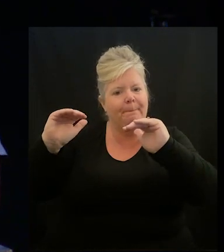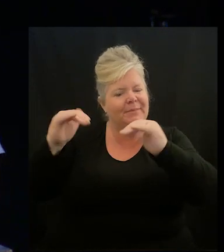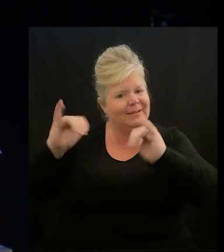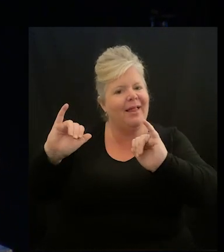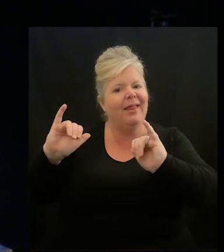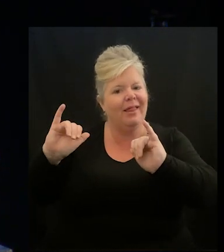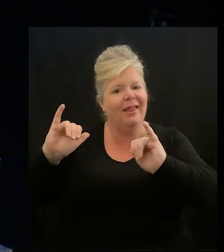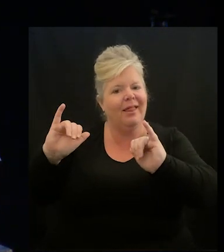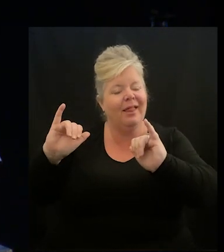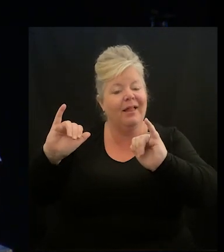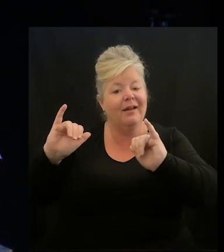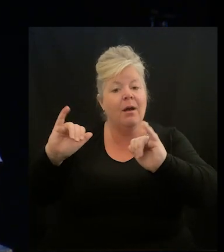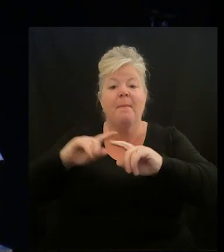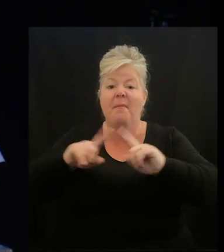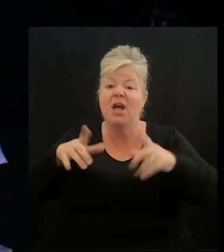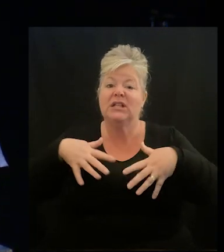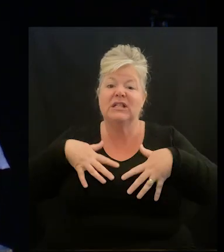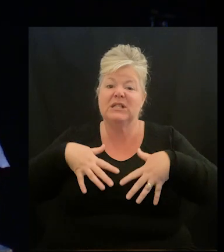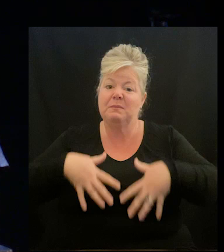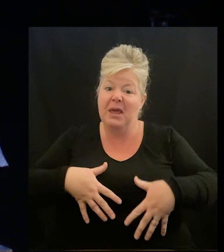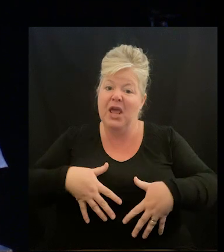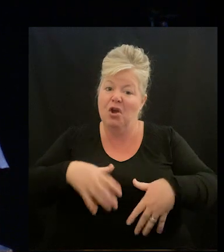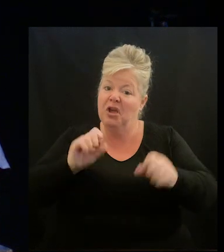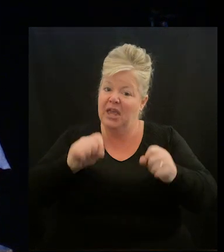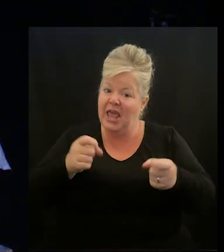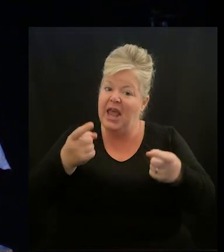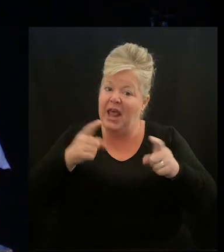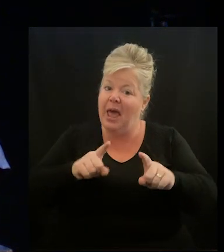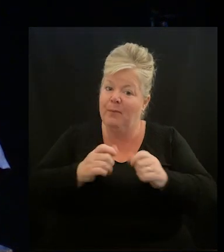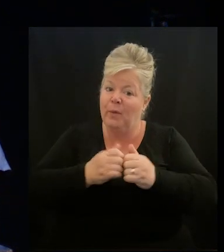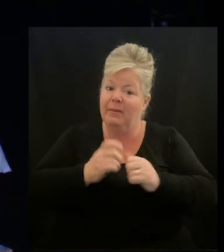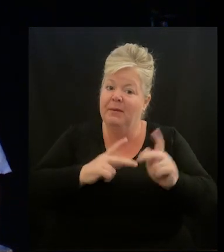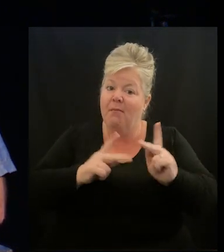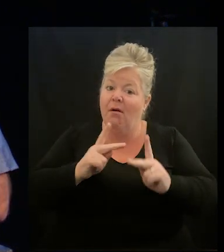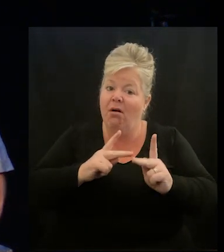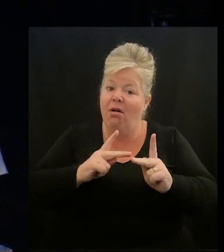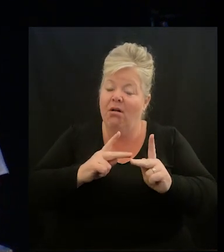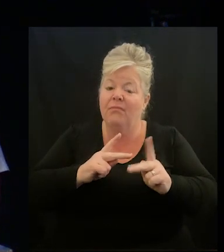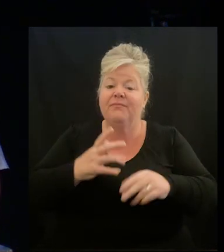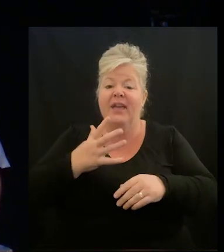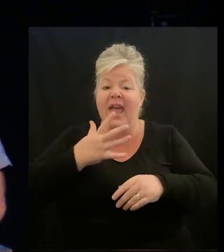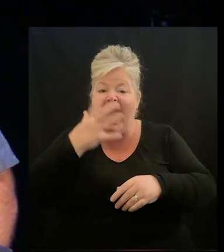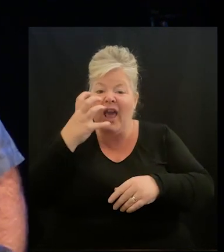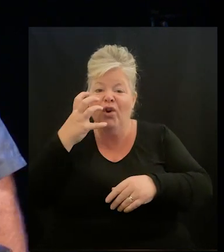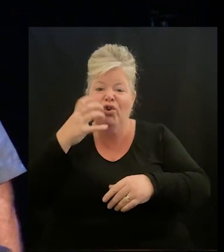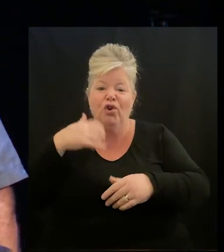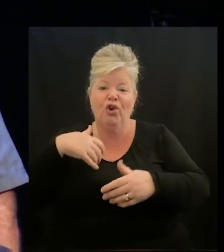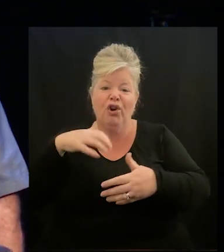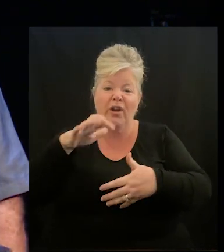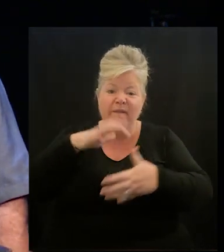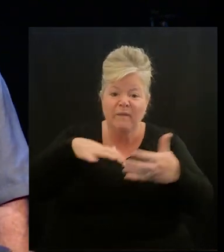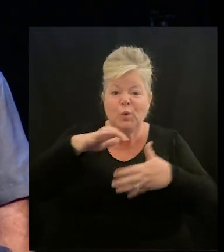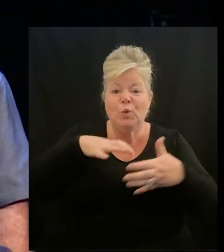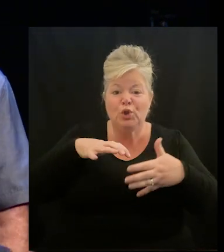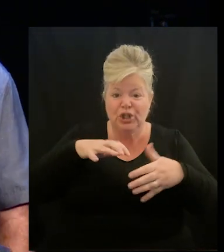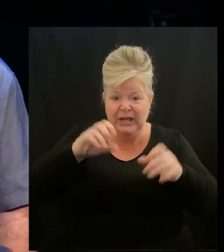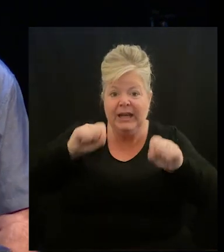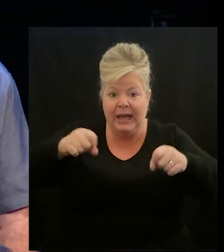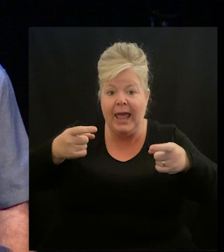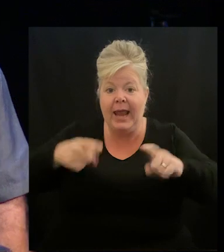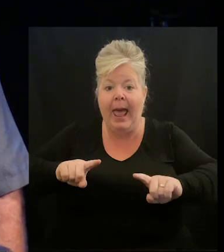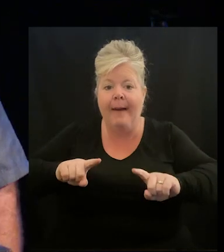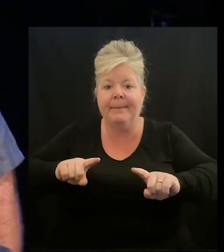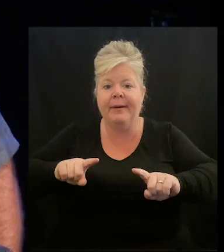know that despair can happen. Anger and confusion can happen. But